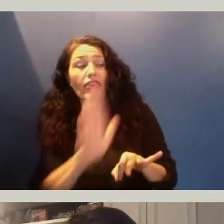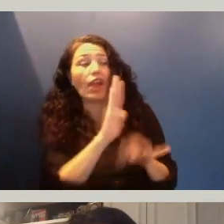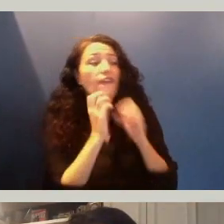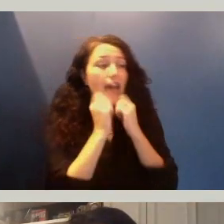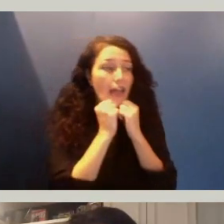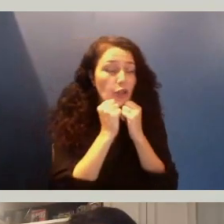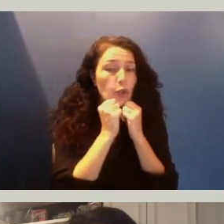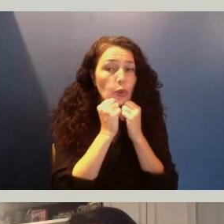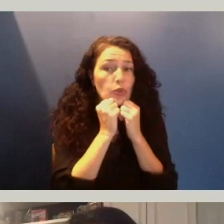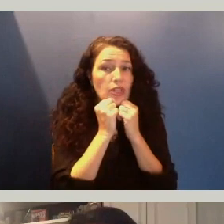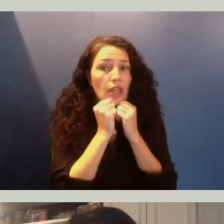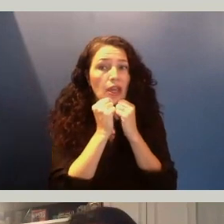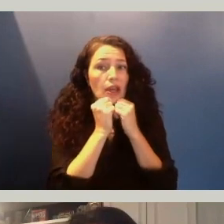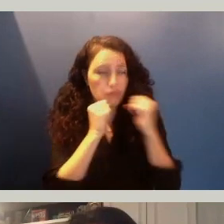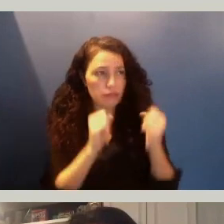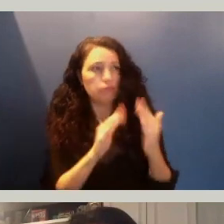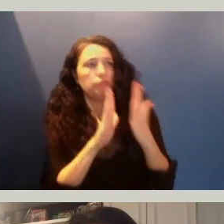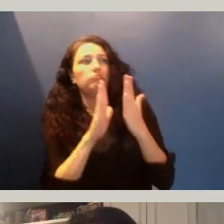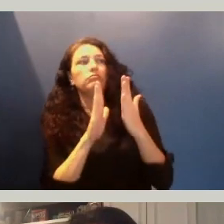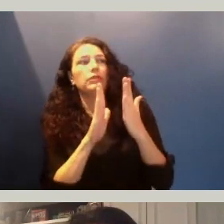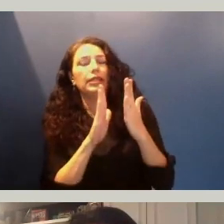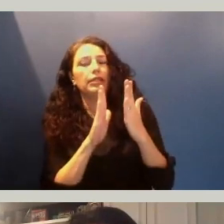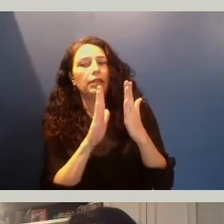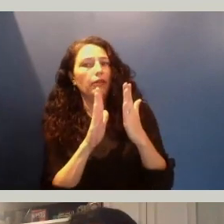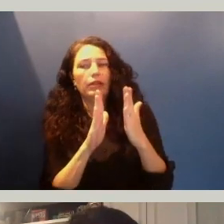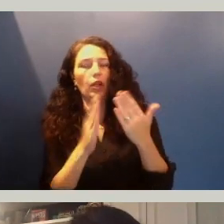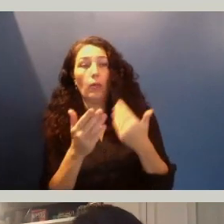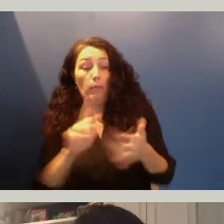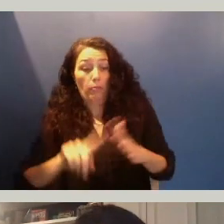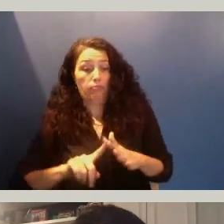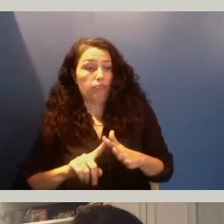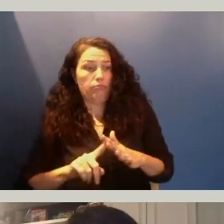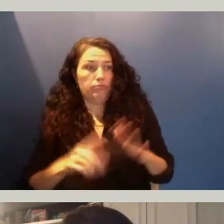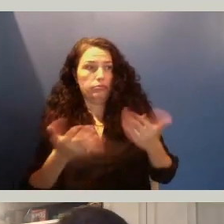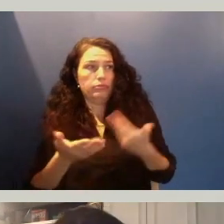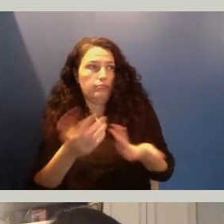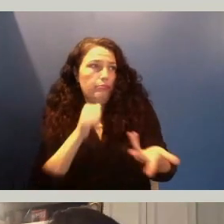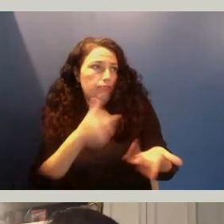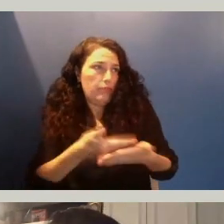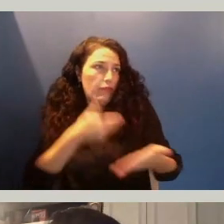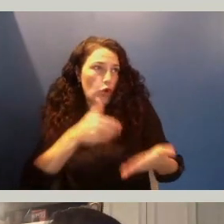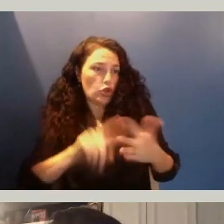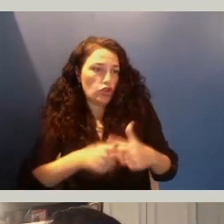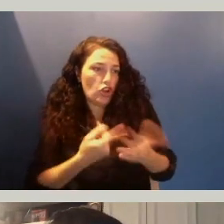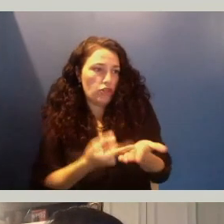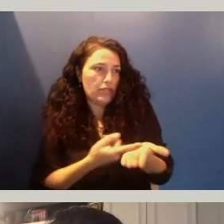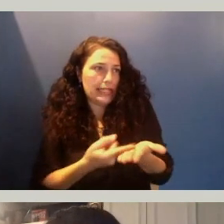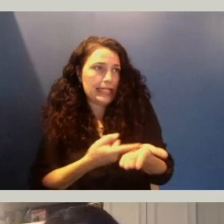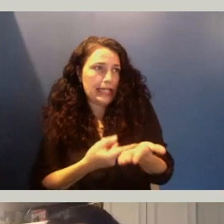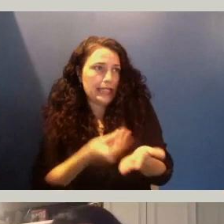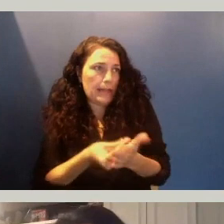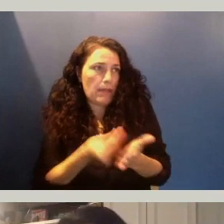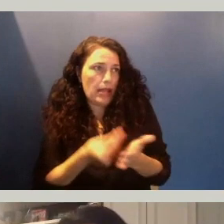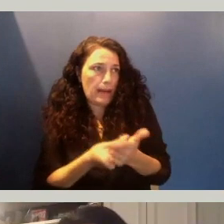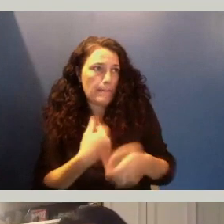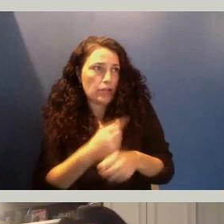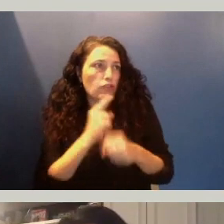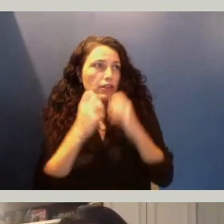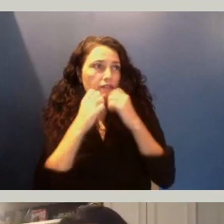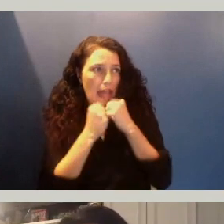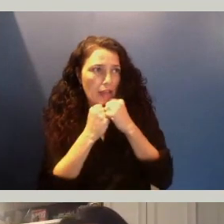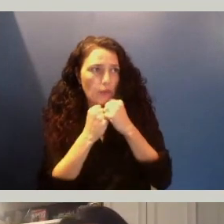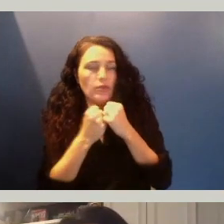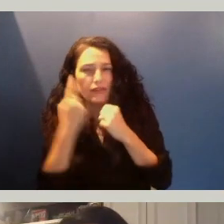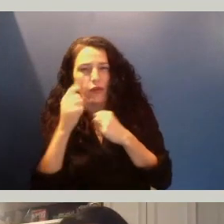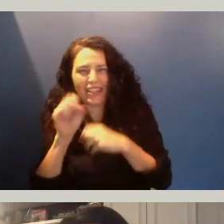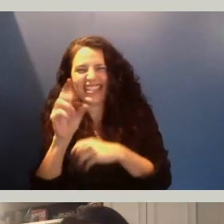proposition of film, before we even dive into the finances of it, is aligned with what Sundance is going to be putting forward. And if we don't have that, then the onus is on the producing